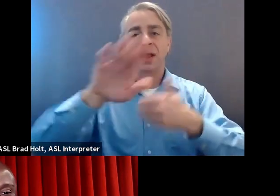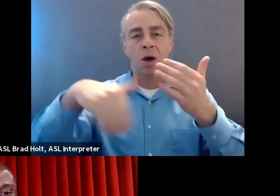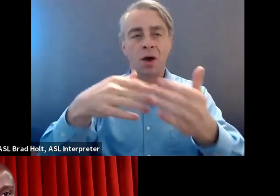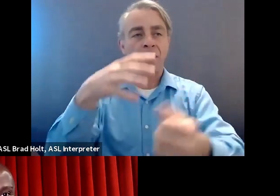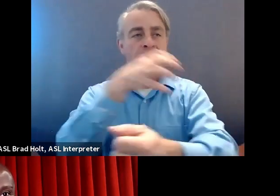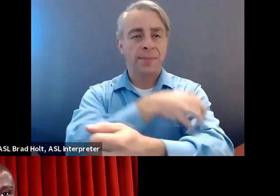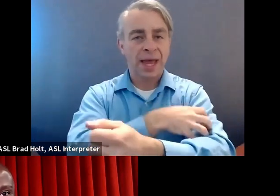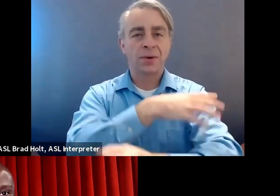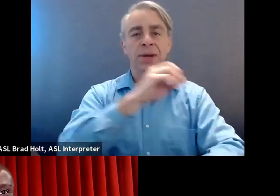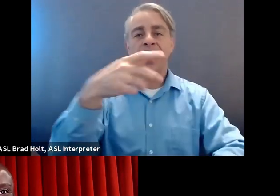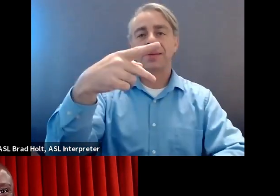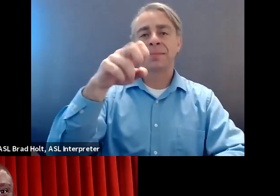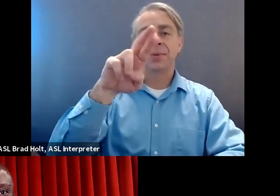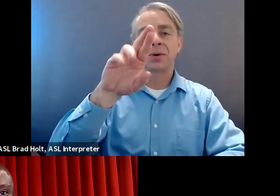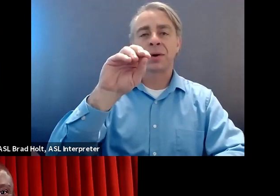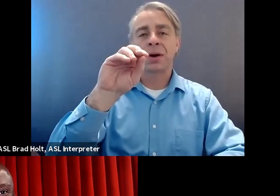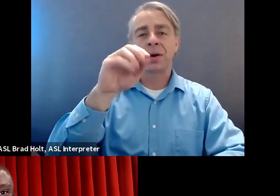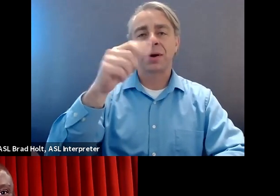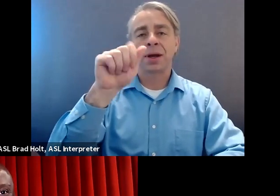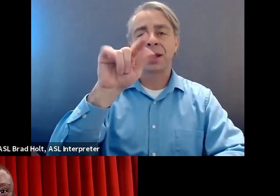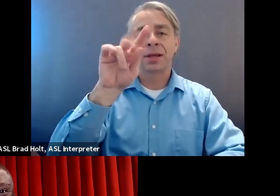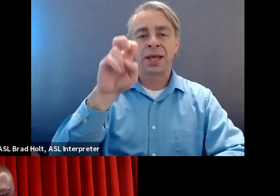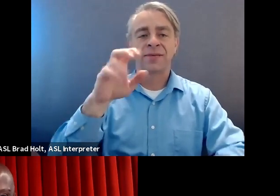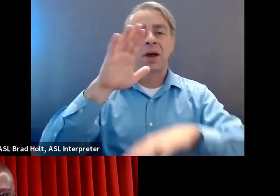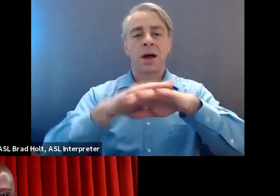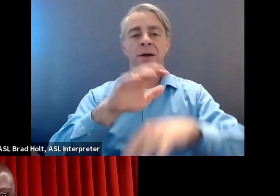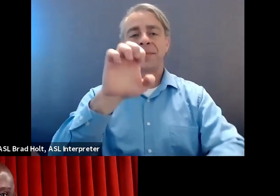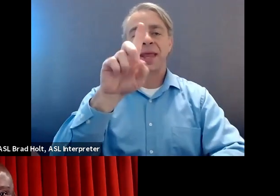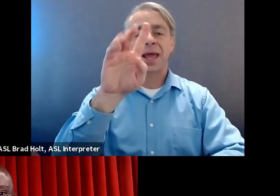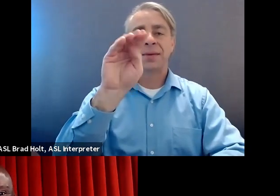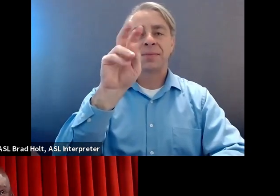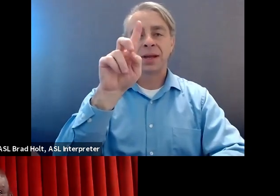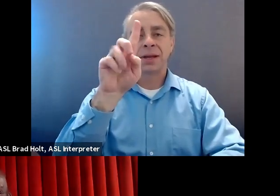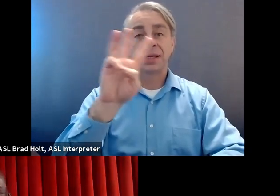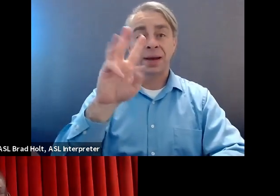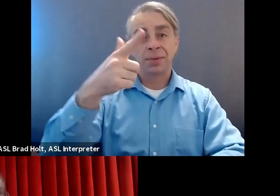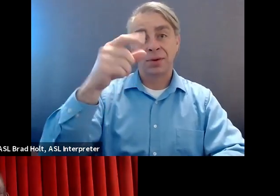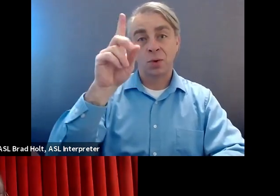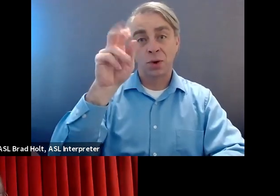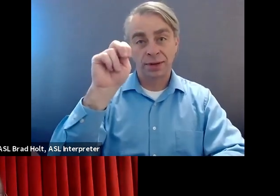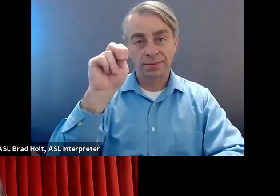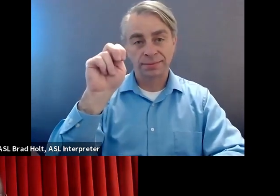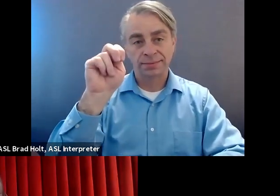powers and prerogatives on Dr. Edmund W. Gordon. Great.